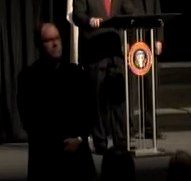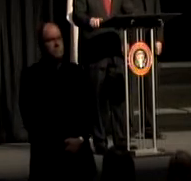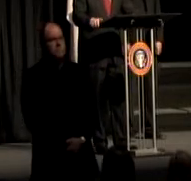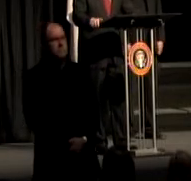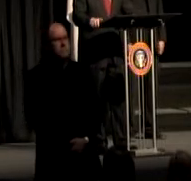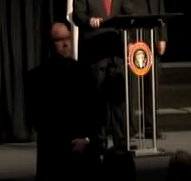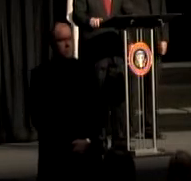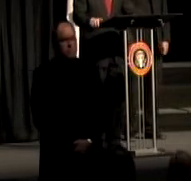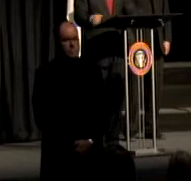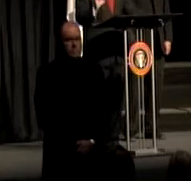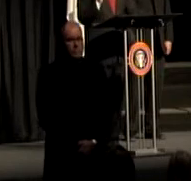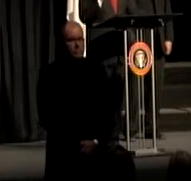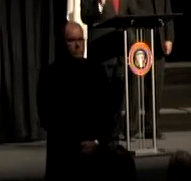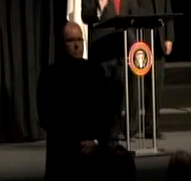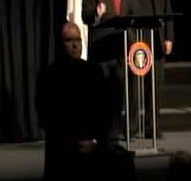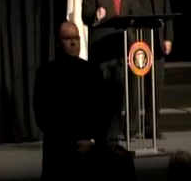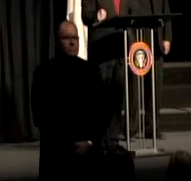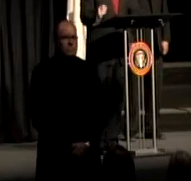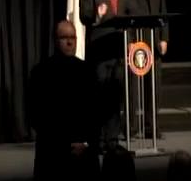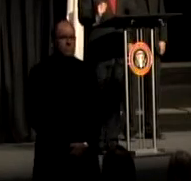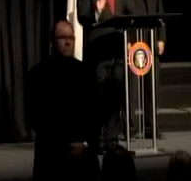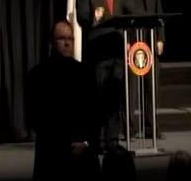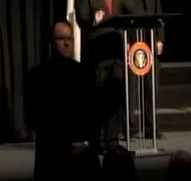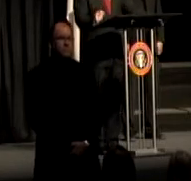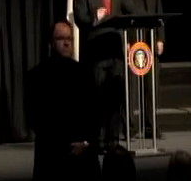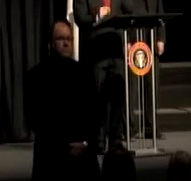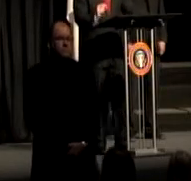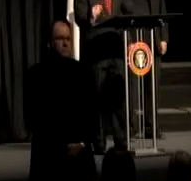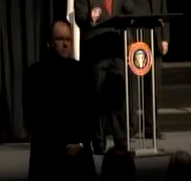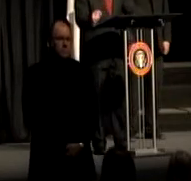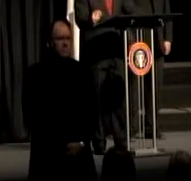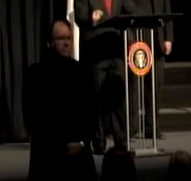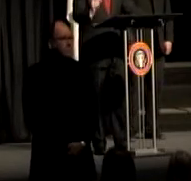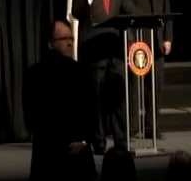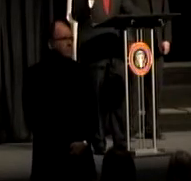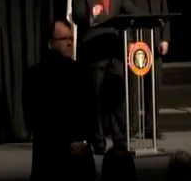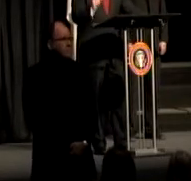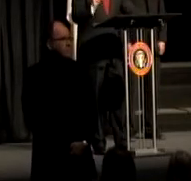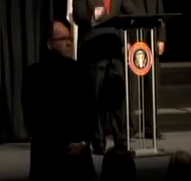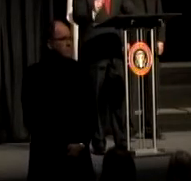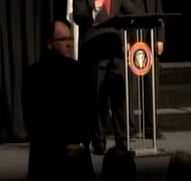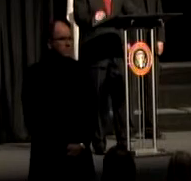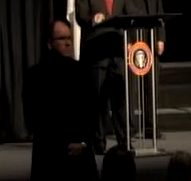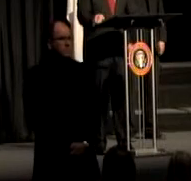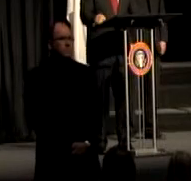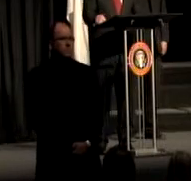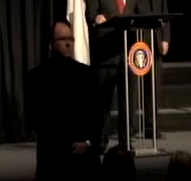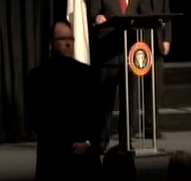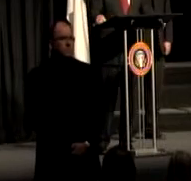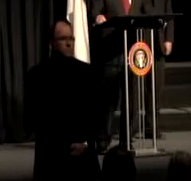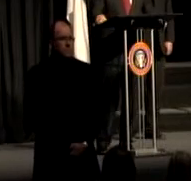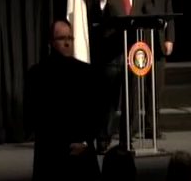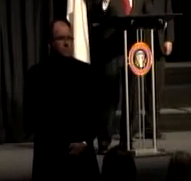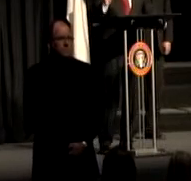whatsoever is lovely whatsoever is commendable if there be any excellence if there's anything praiseworthy think on these